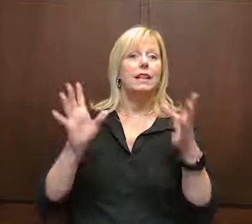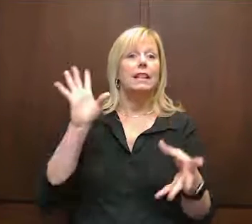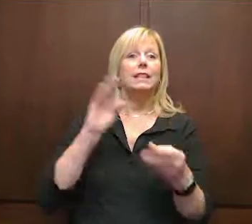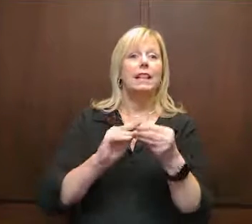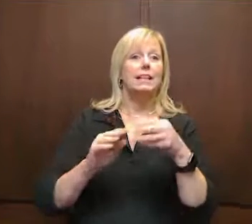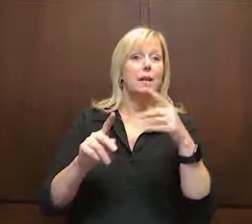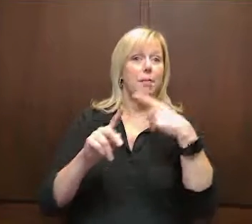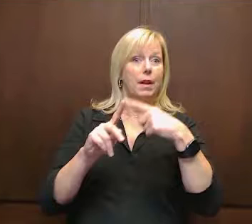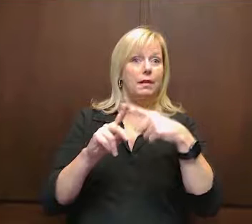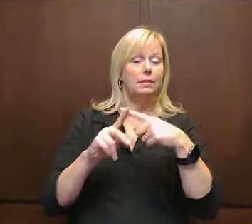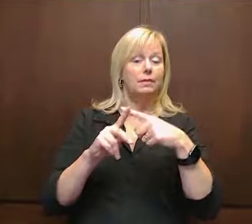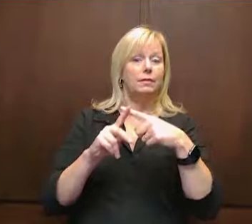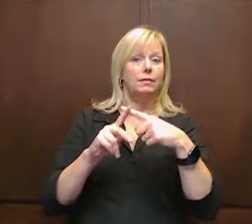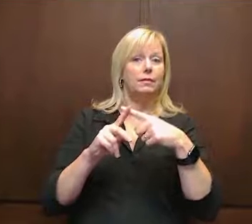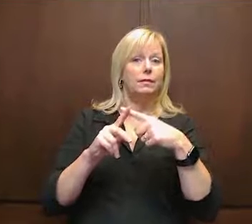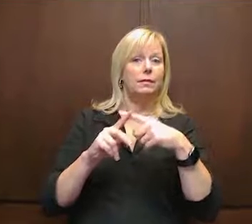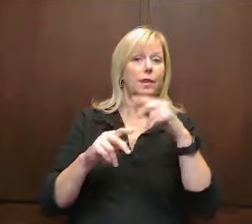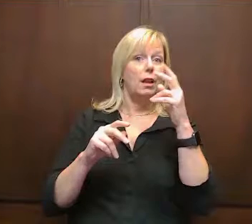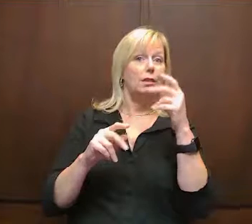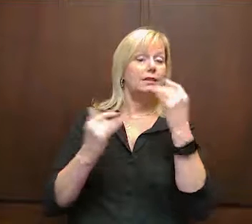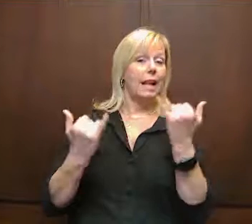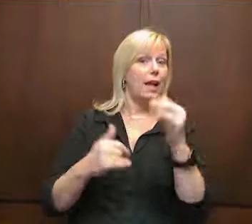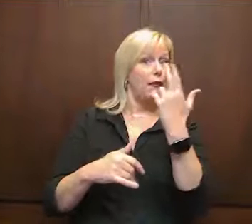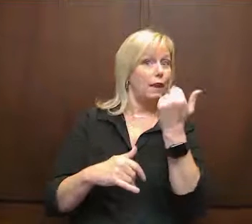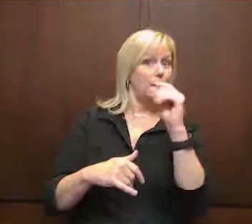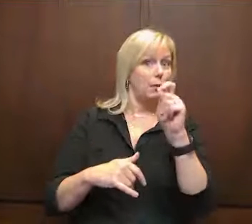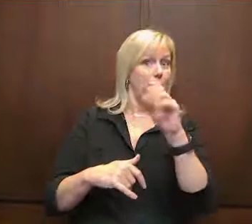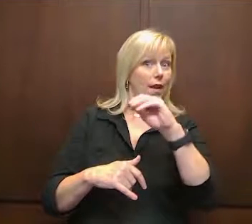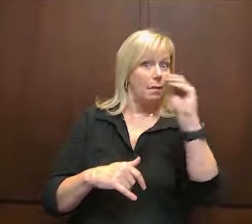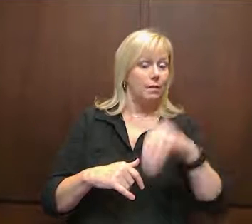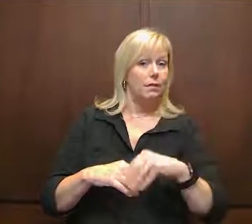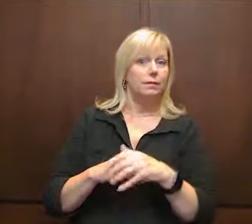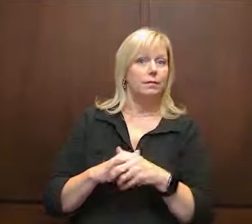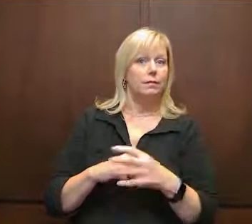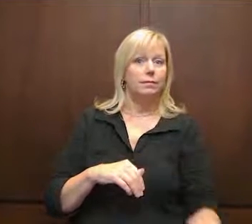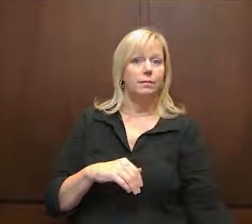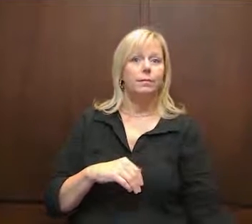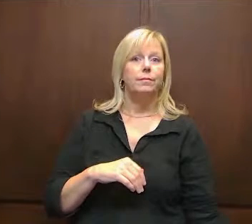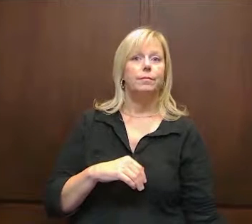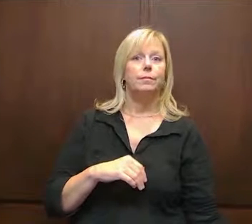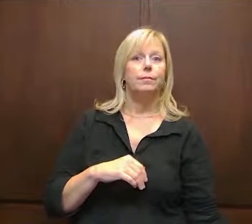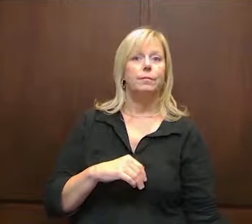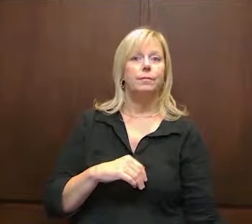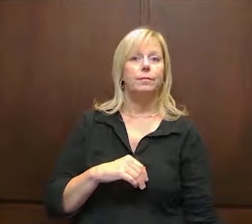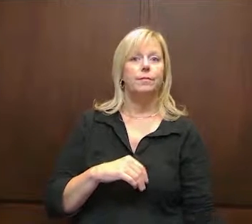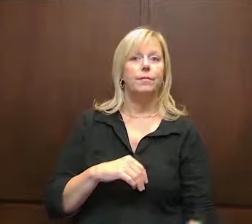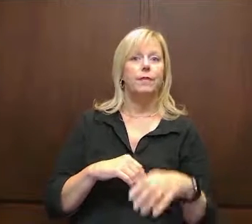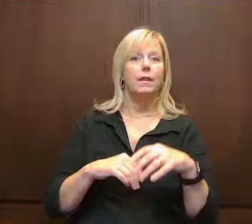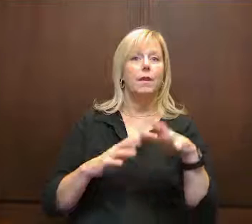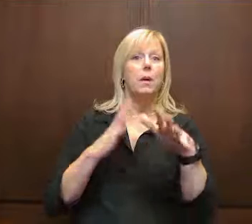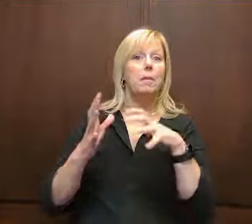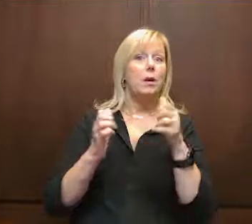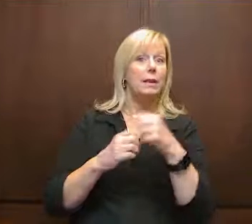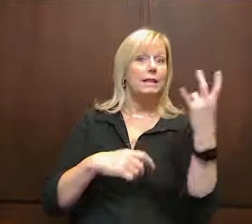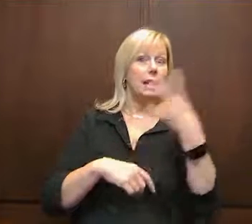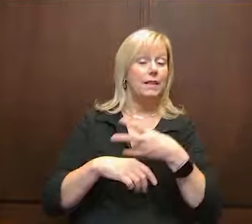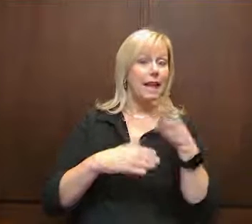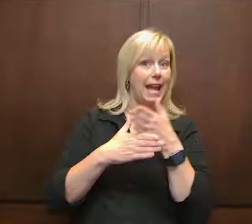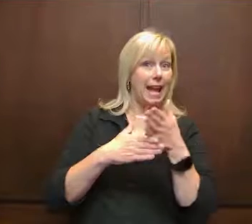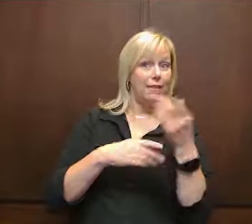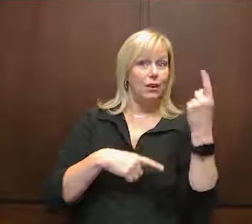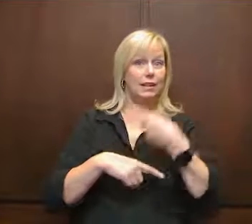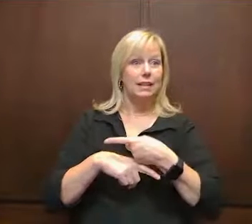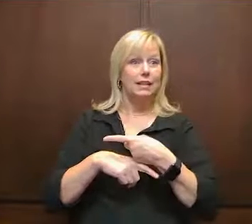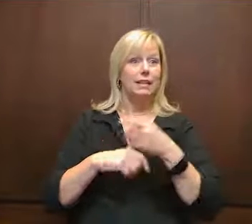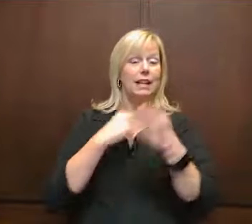positivity to up to 13.5%. We put it in the mix with 7 days of rolling average